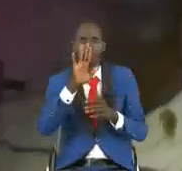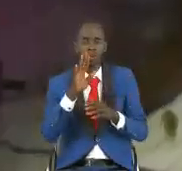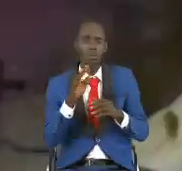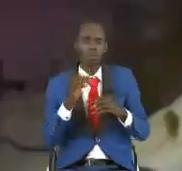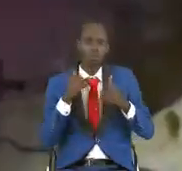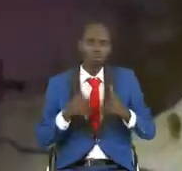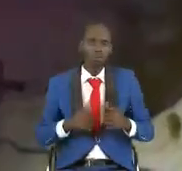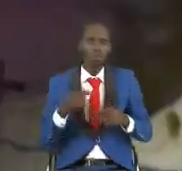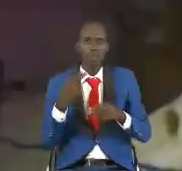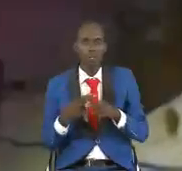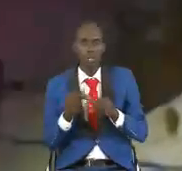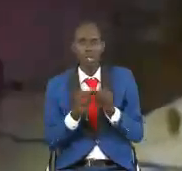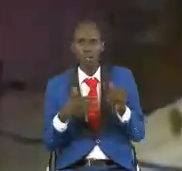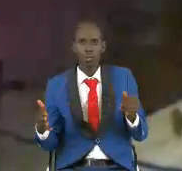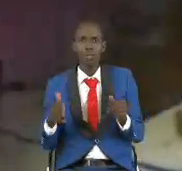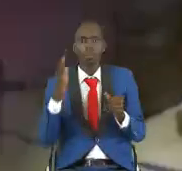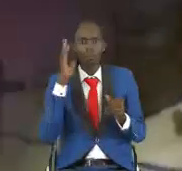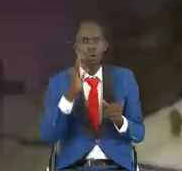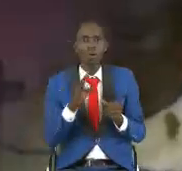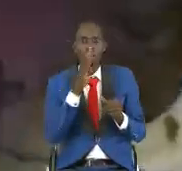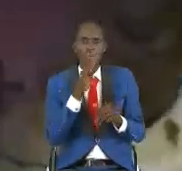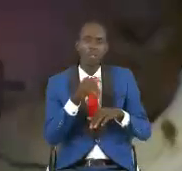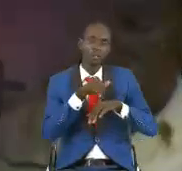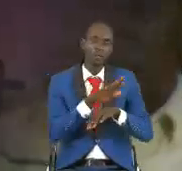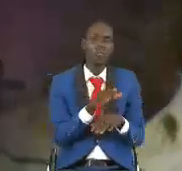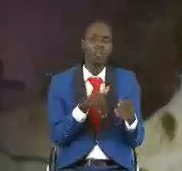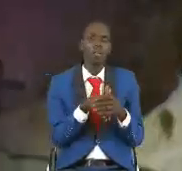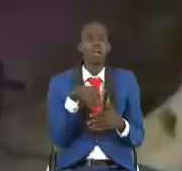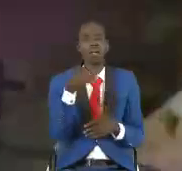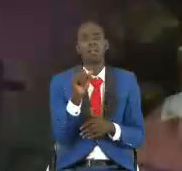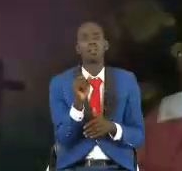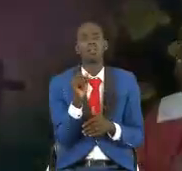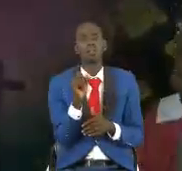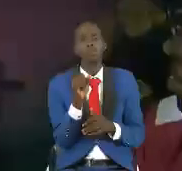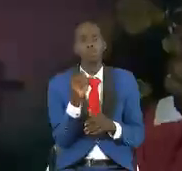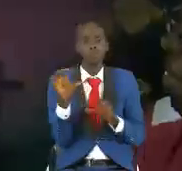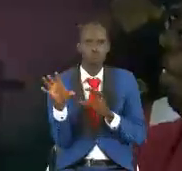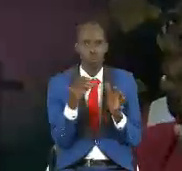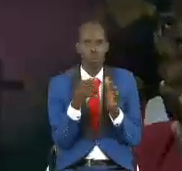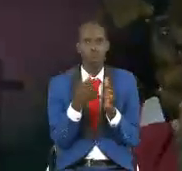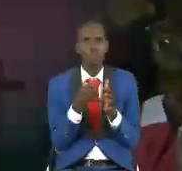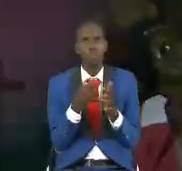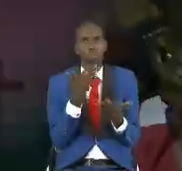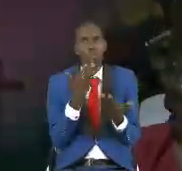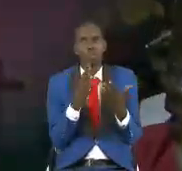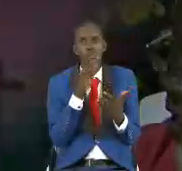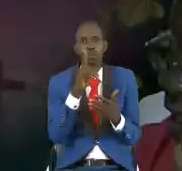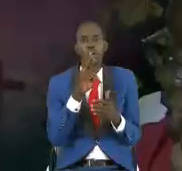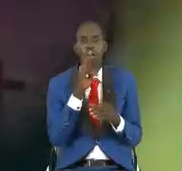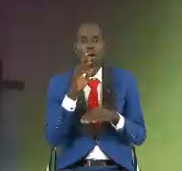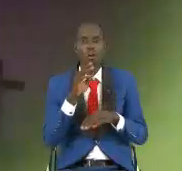and those who are online, either by Facebook or by